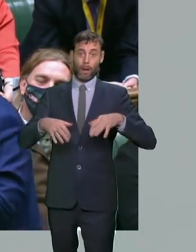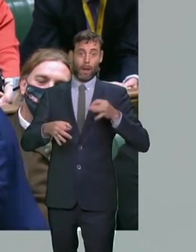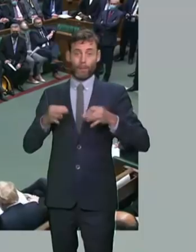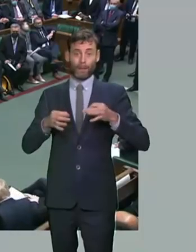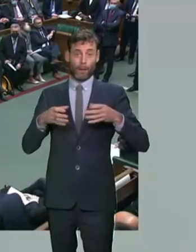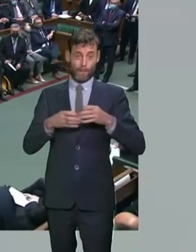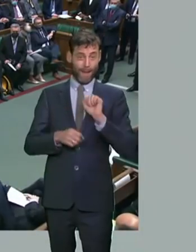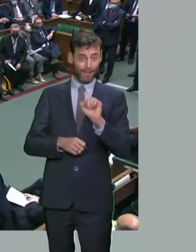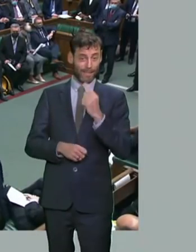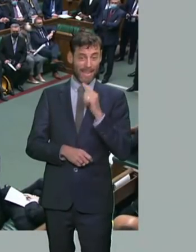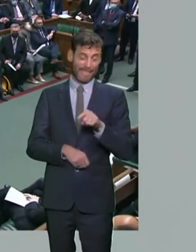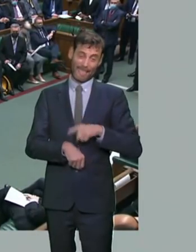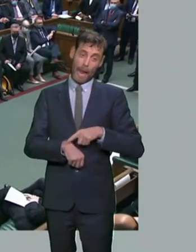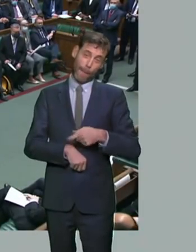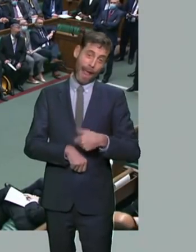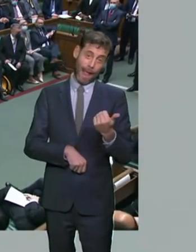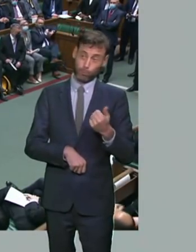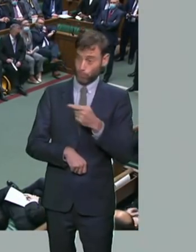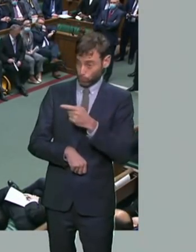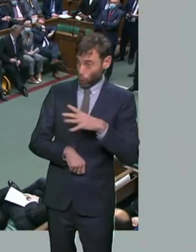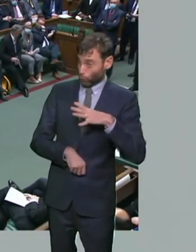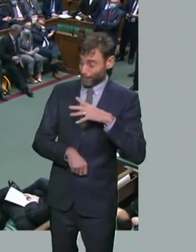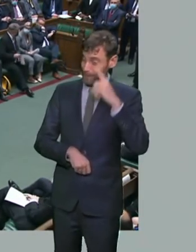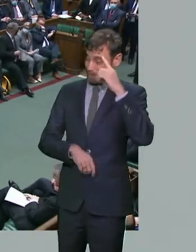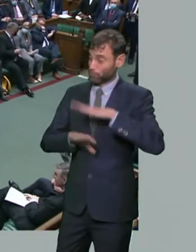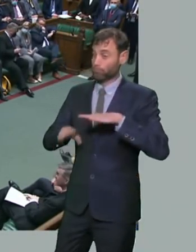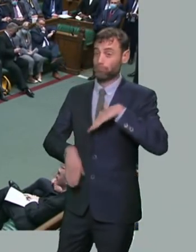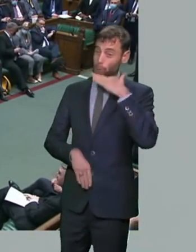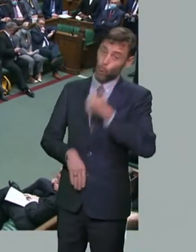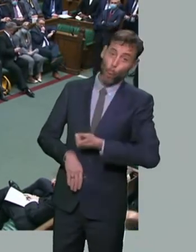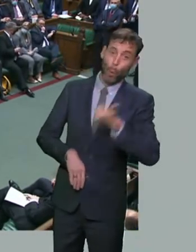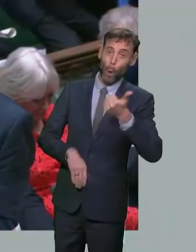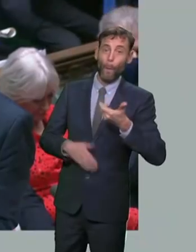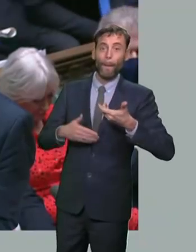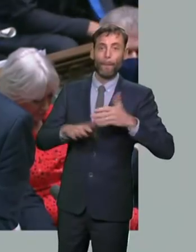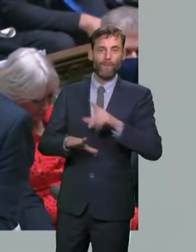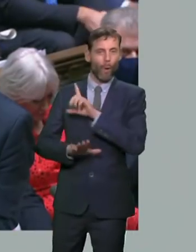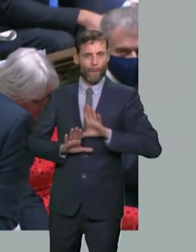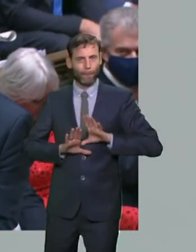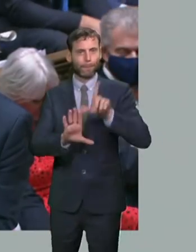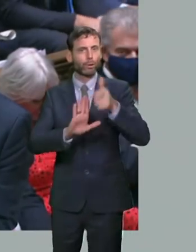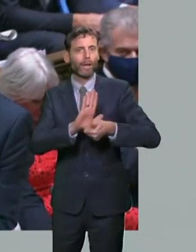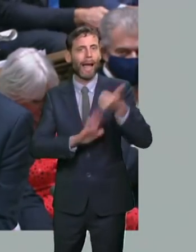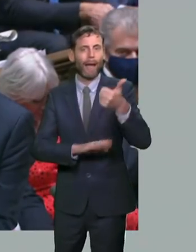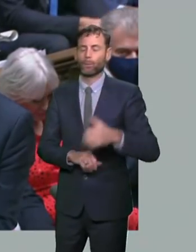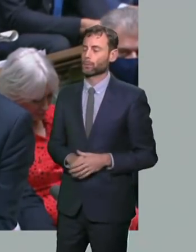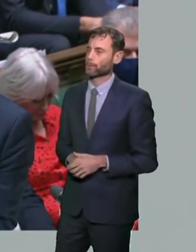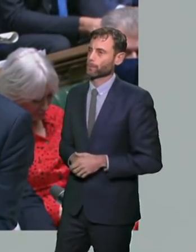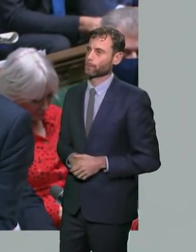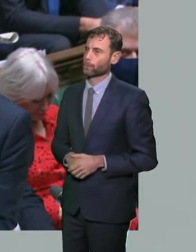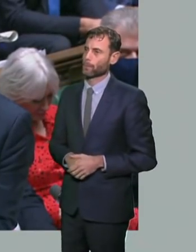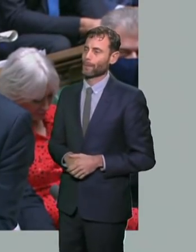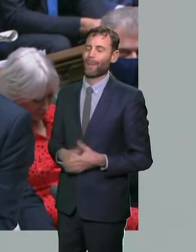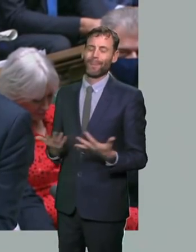door? Prime Minister. Mr. Speaker, what I think what the people of this country want to